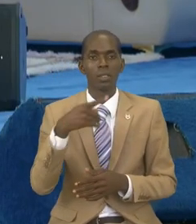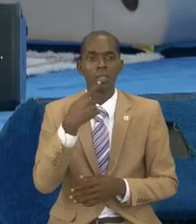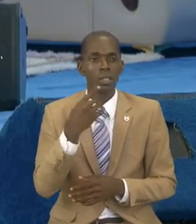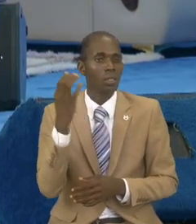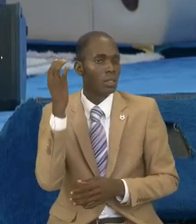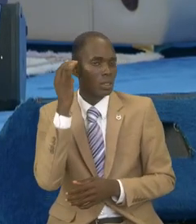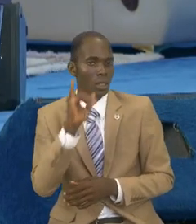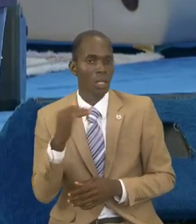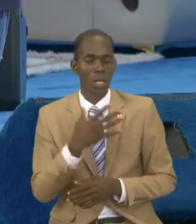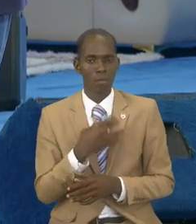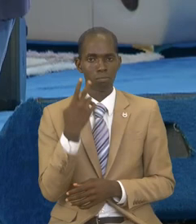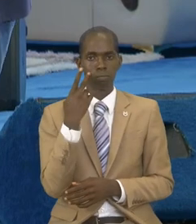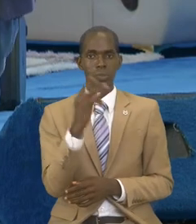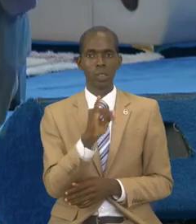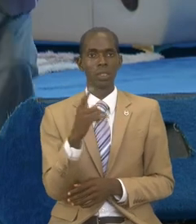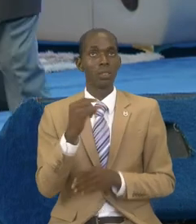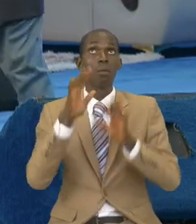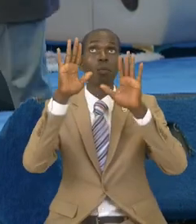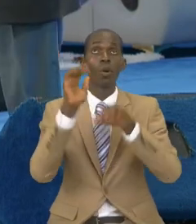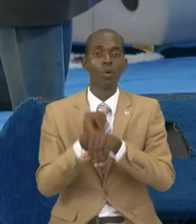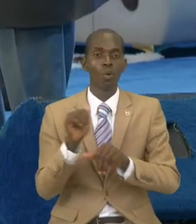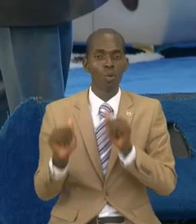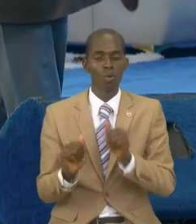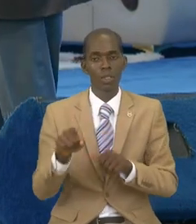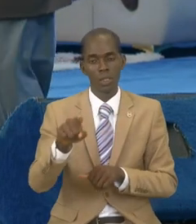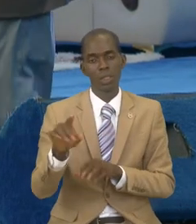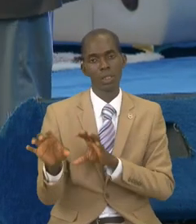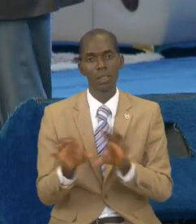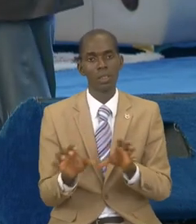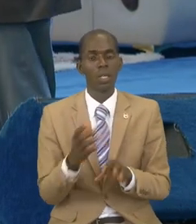the miracles which he did. And then in verse 7,